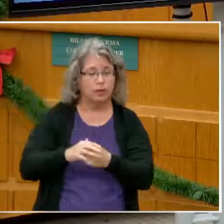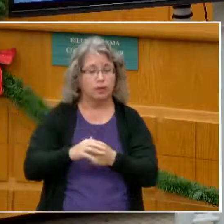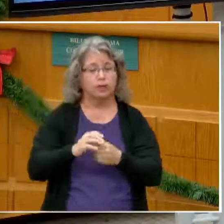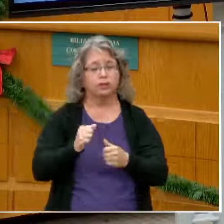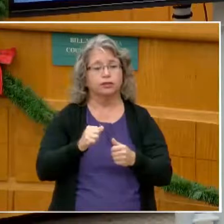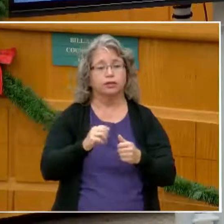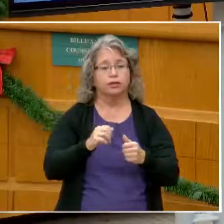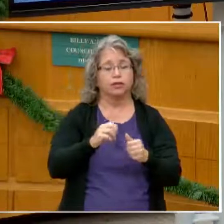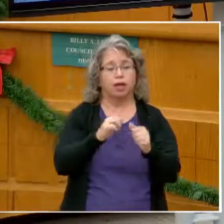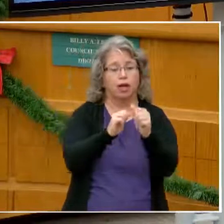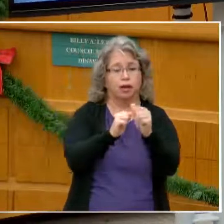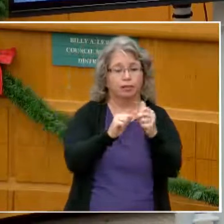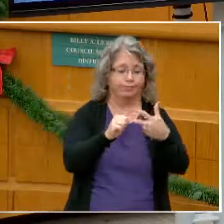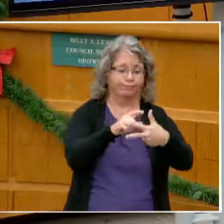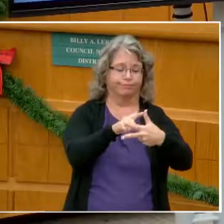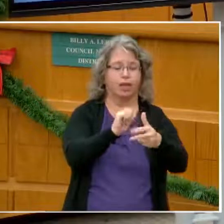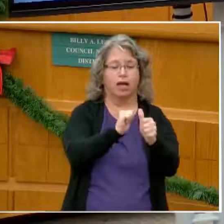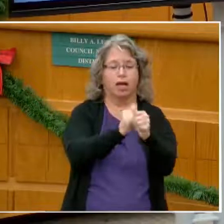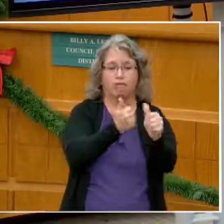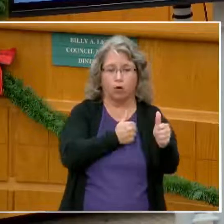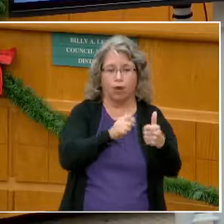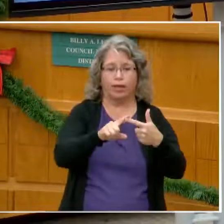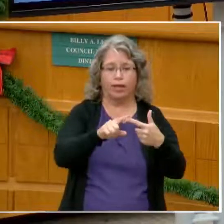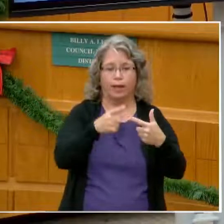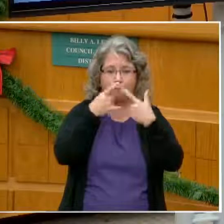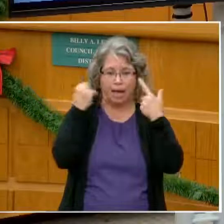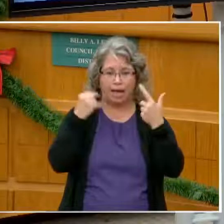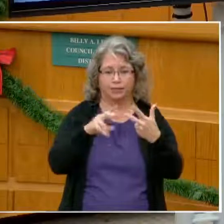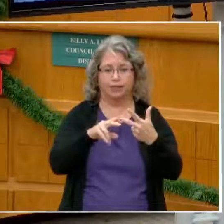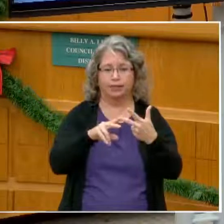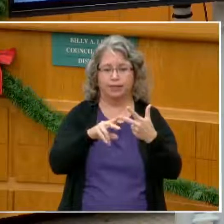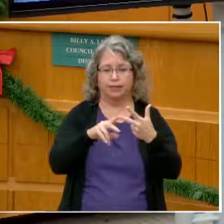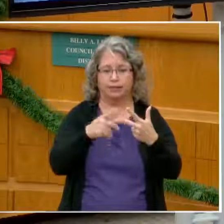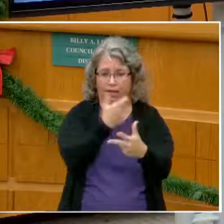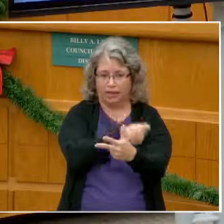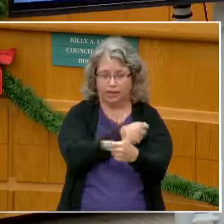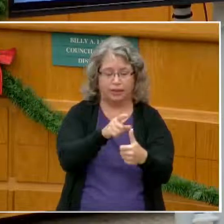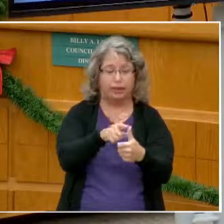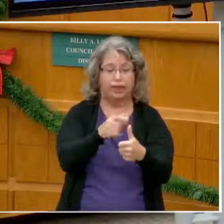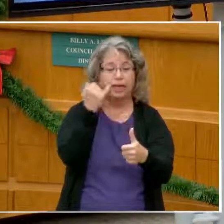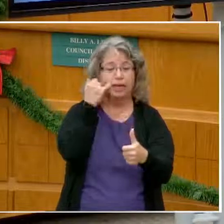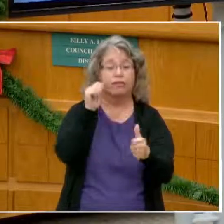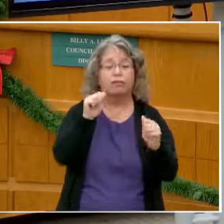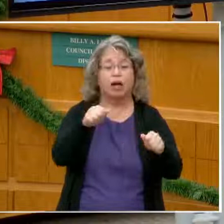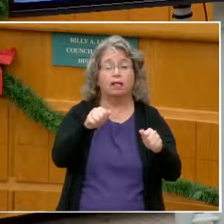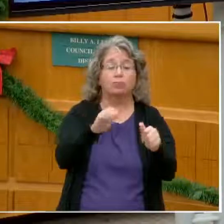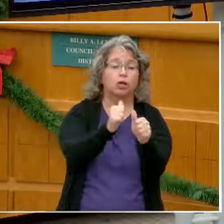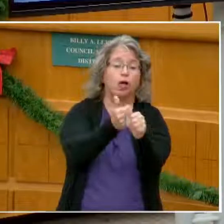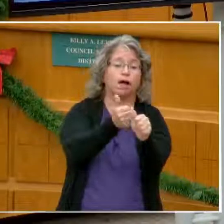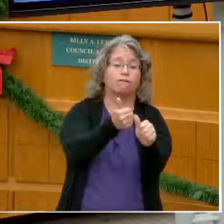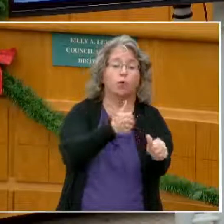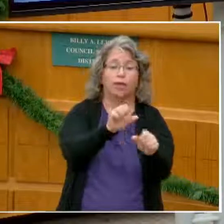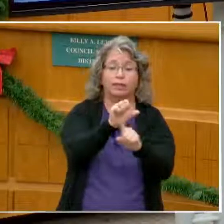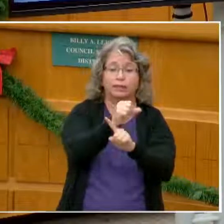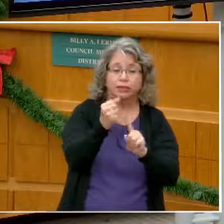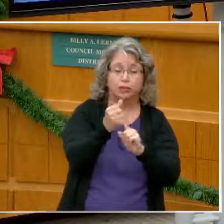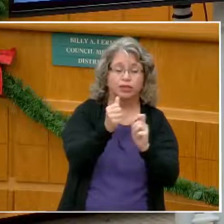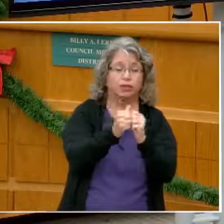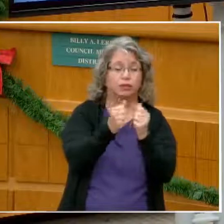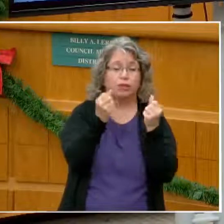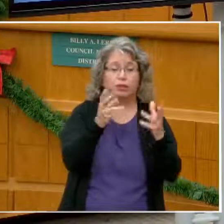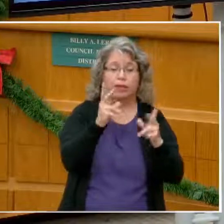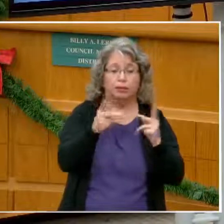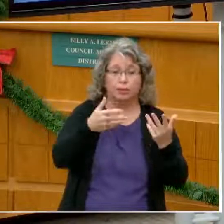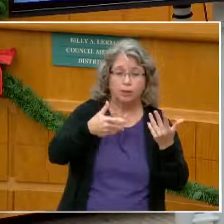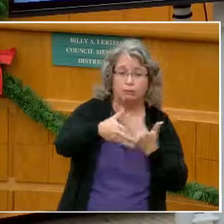vaccinate. That's my message for you. It's real simple. If you can, avoid getting into a situation where you're around a lot of people. 2,